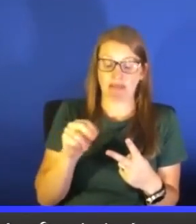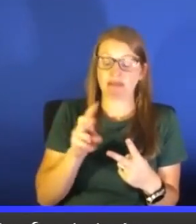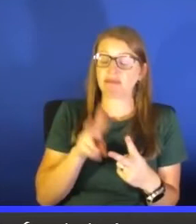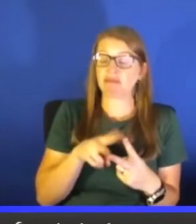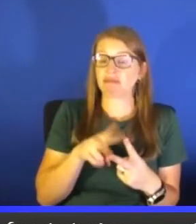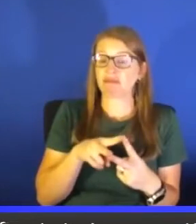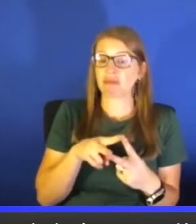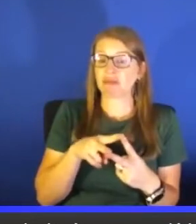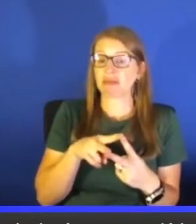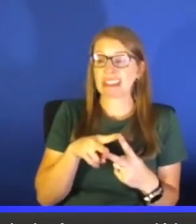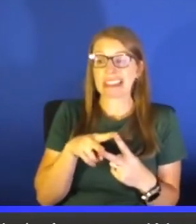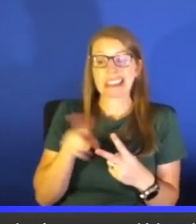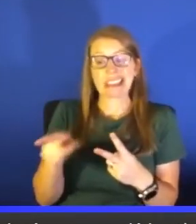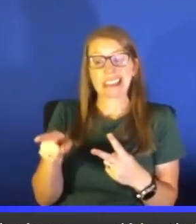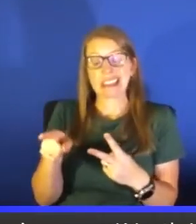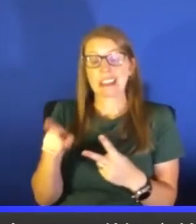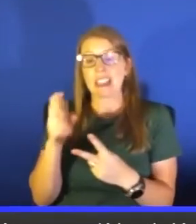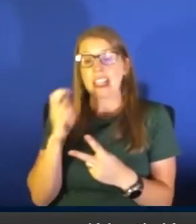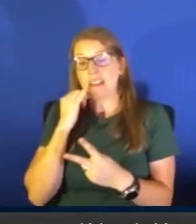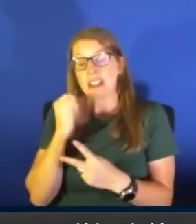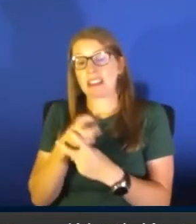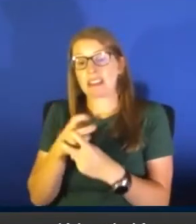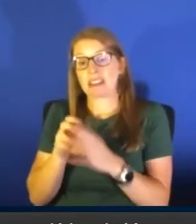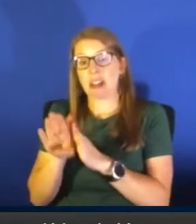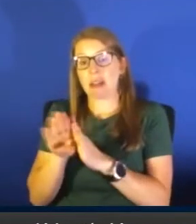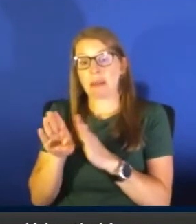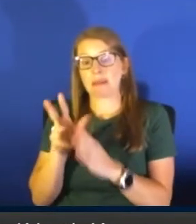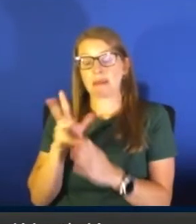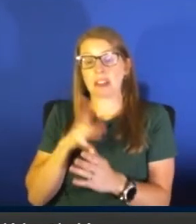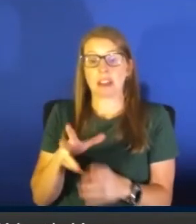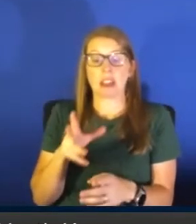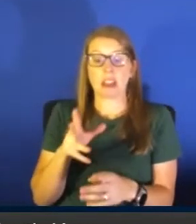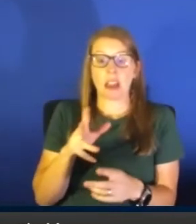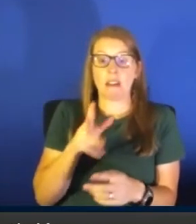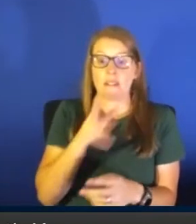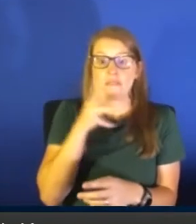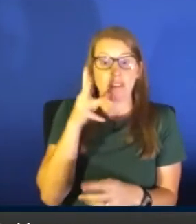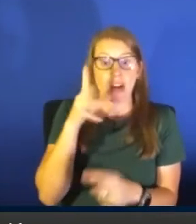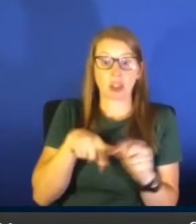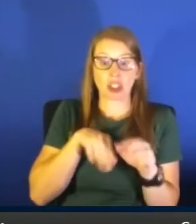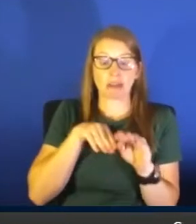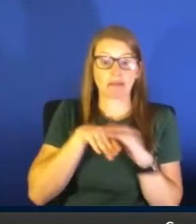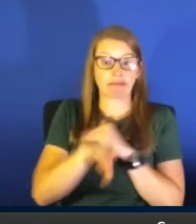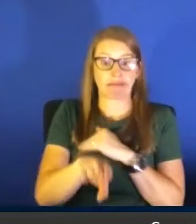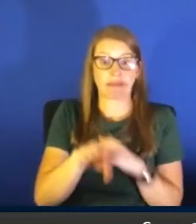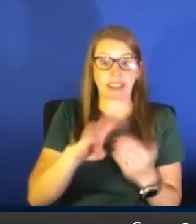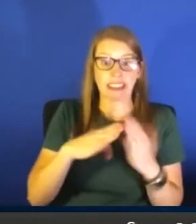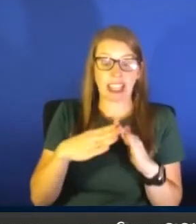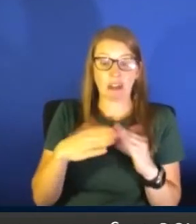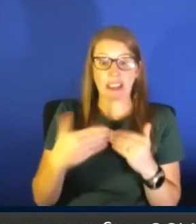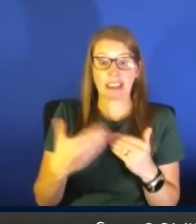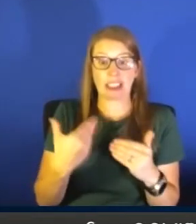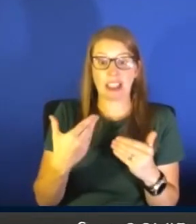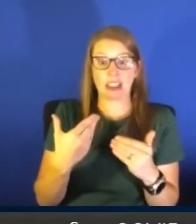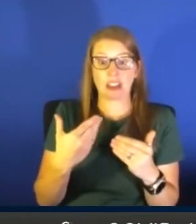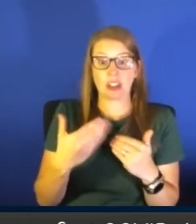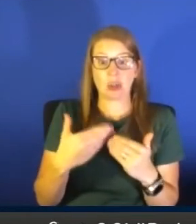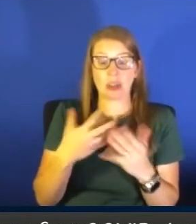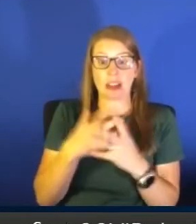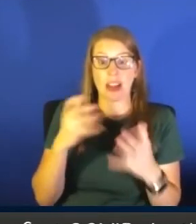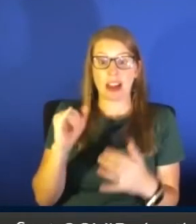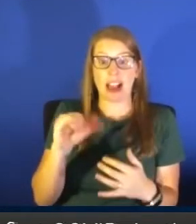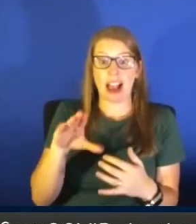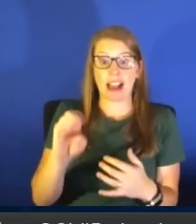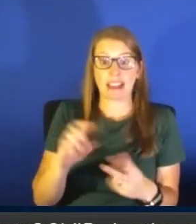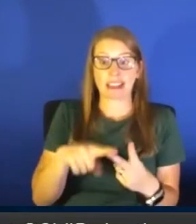of toxicities. I grew up on a farm, and we couldn't always get into town that easily. So we used a lot of ice and a lot of heat